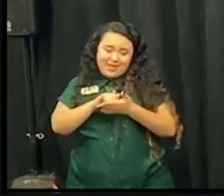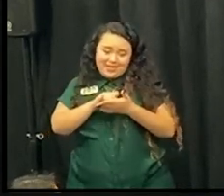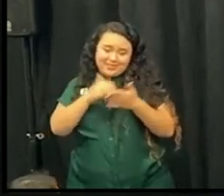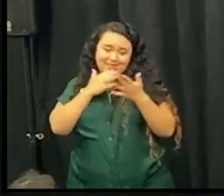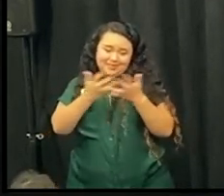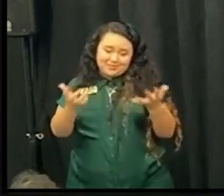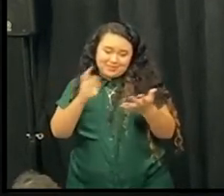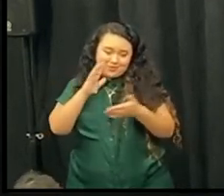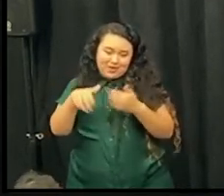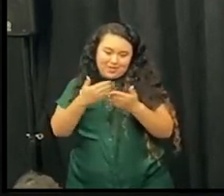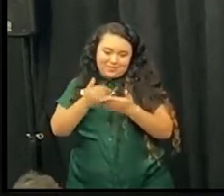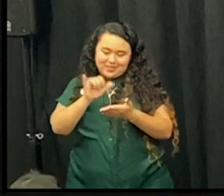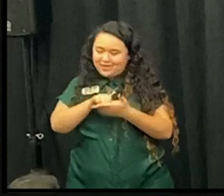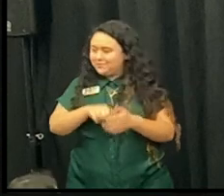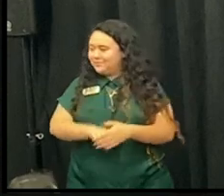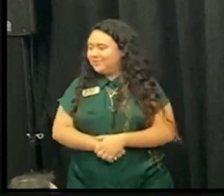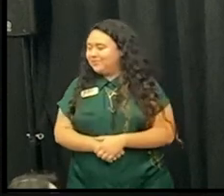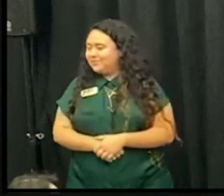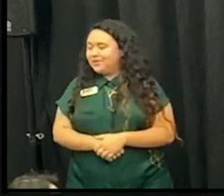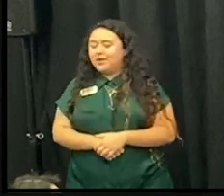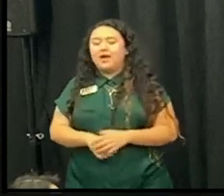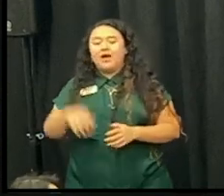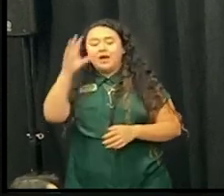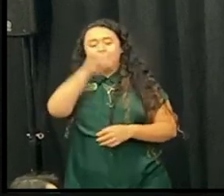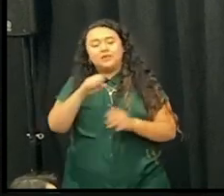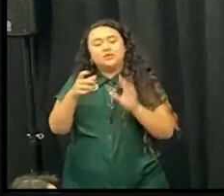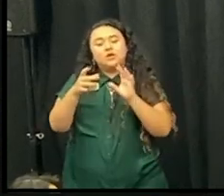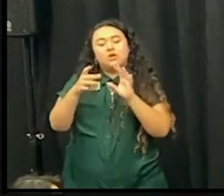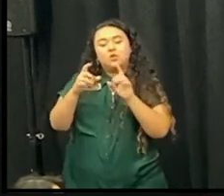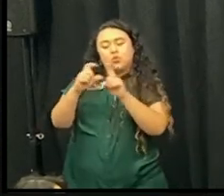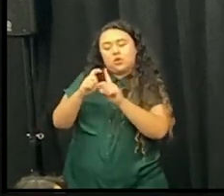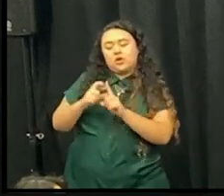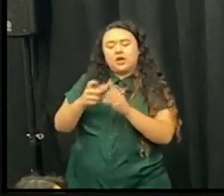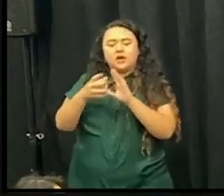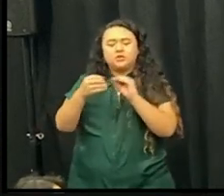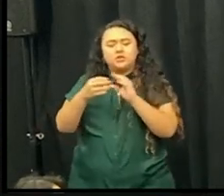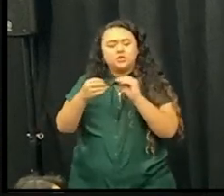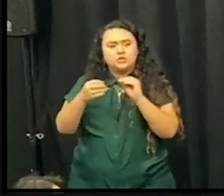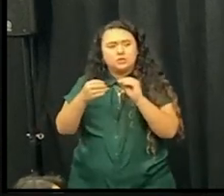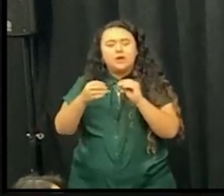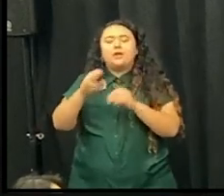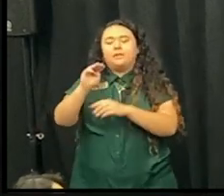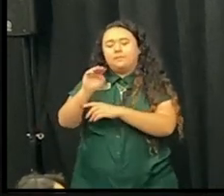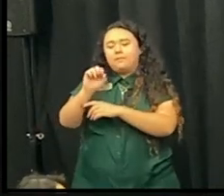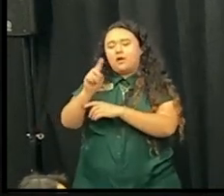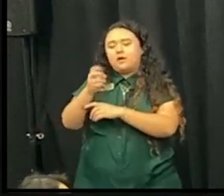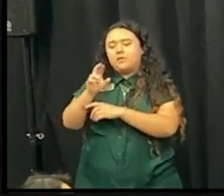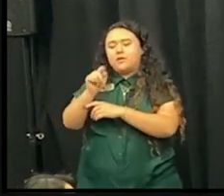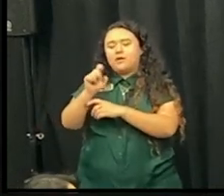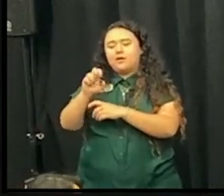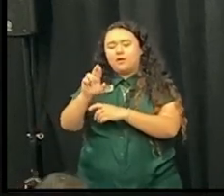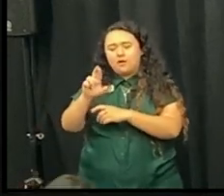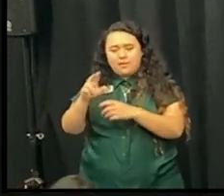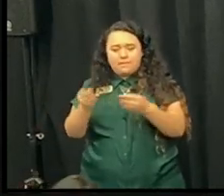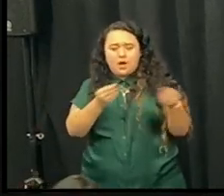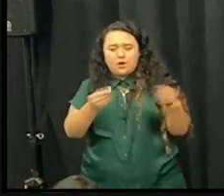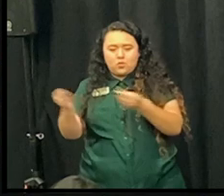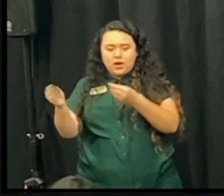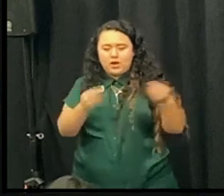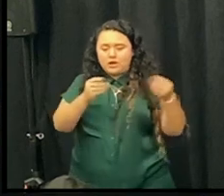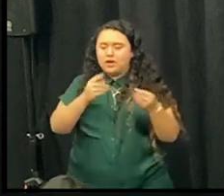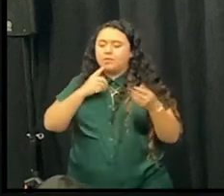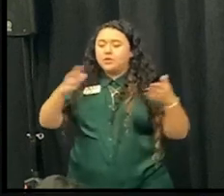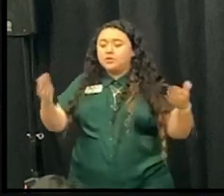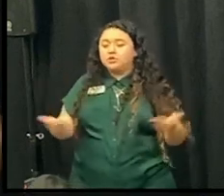Thank you to all of them. I guess the word I was looking for was moderator earlier. And let me introduce our incredible, incredible panel